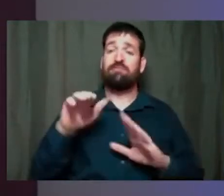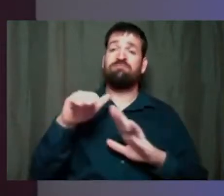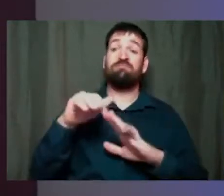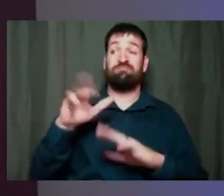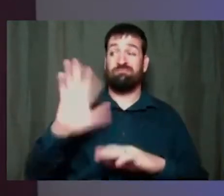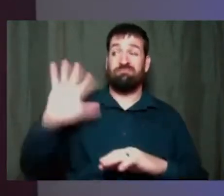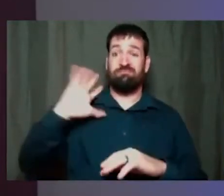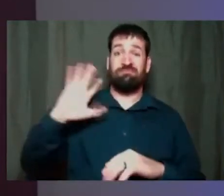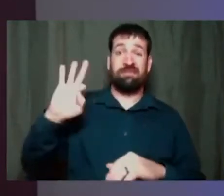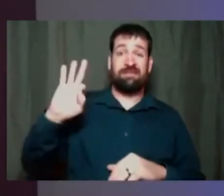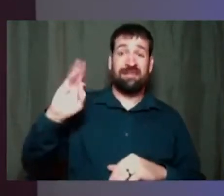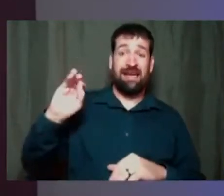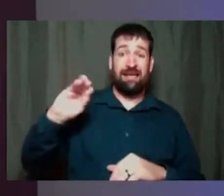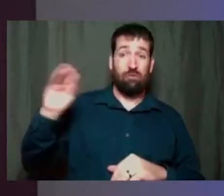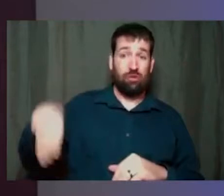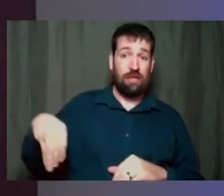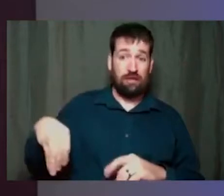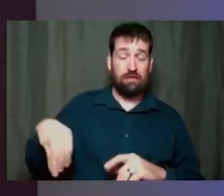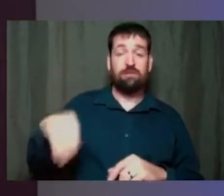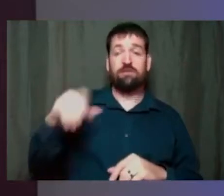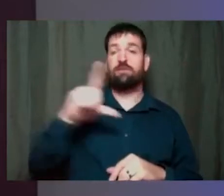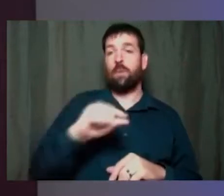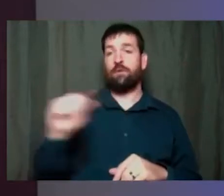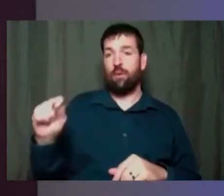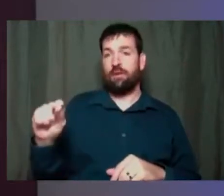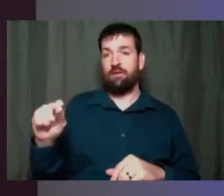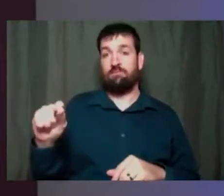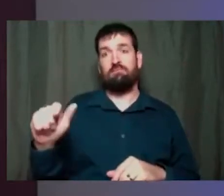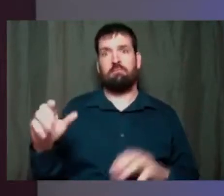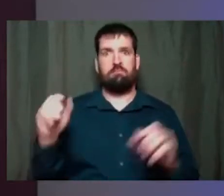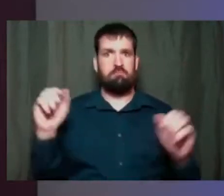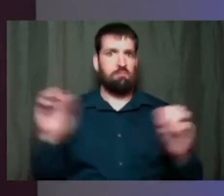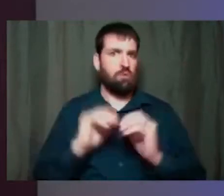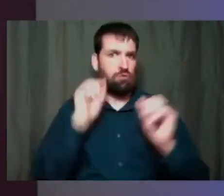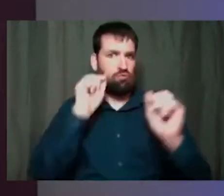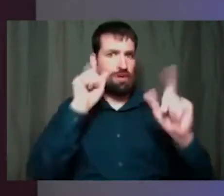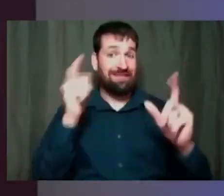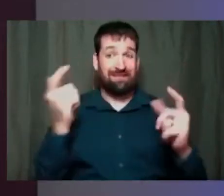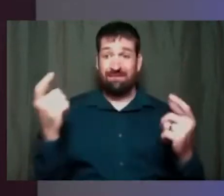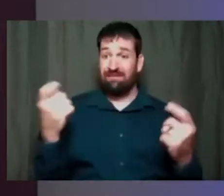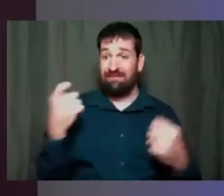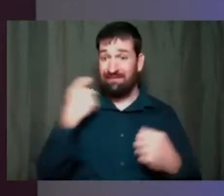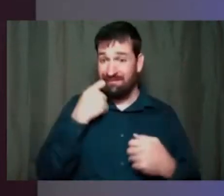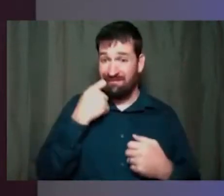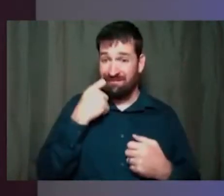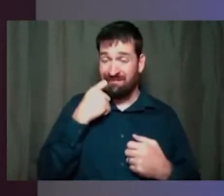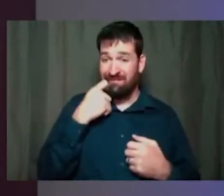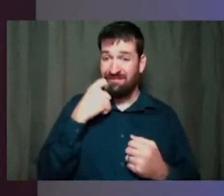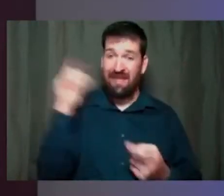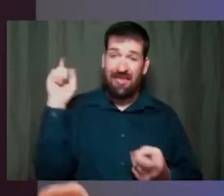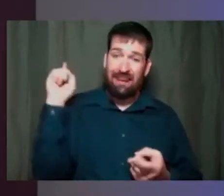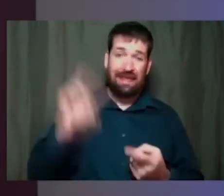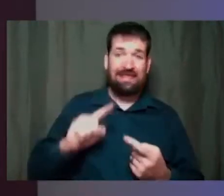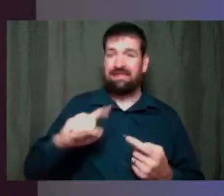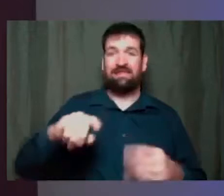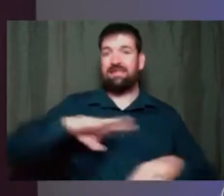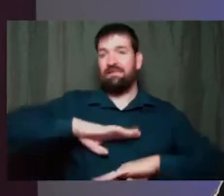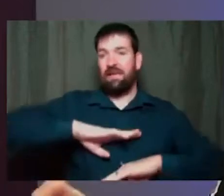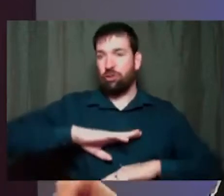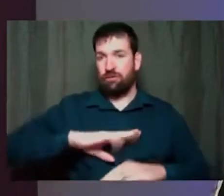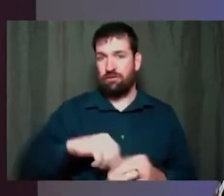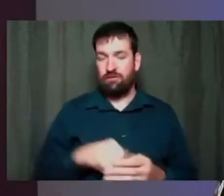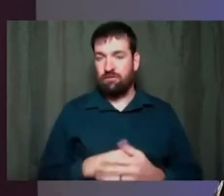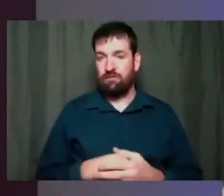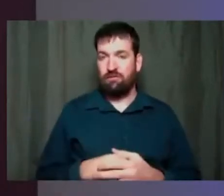90% in 2020. That's even more surprising. So the latest findings mark the lowest level of satisfaction measured by Gallup